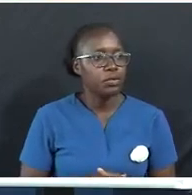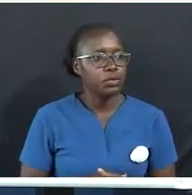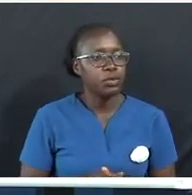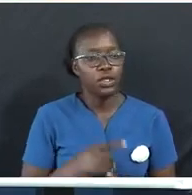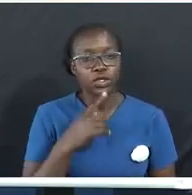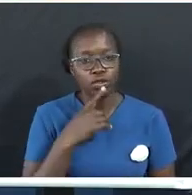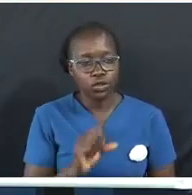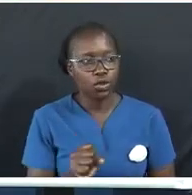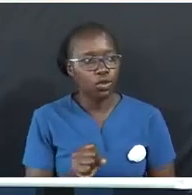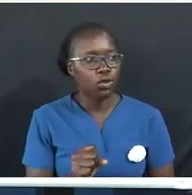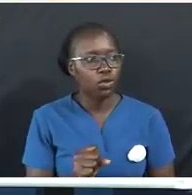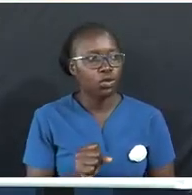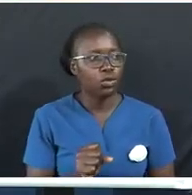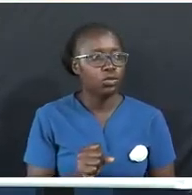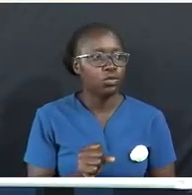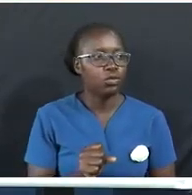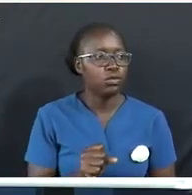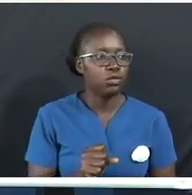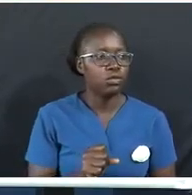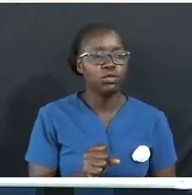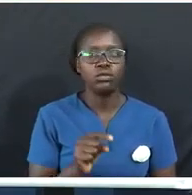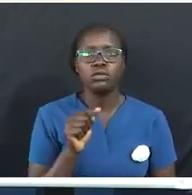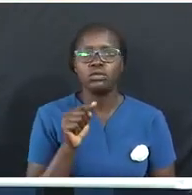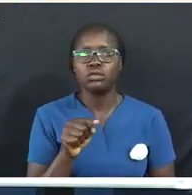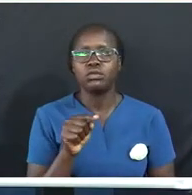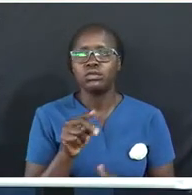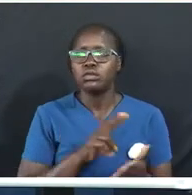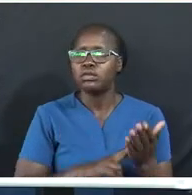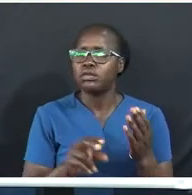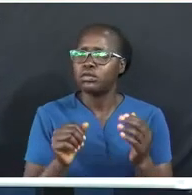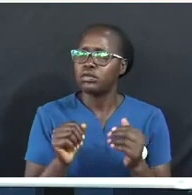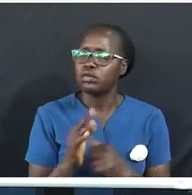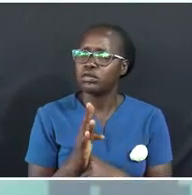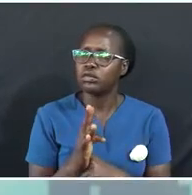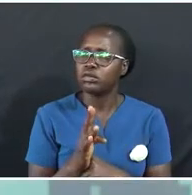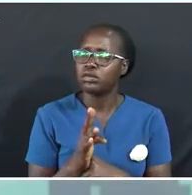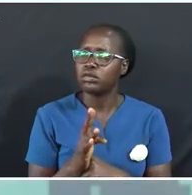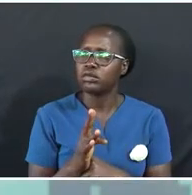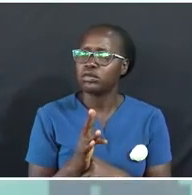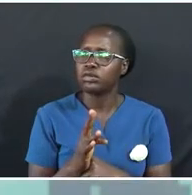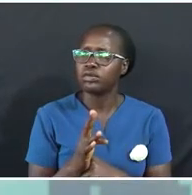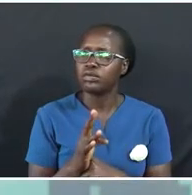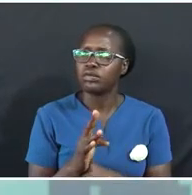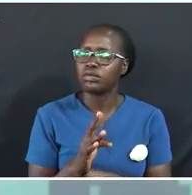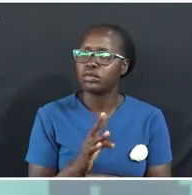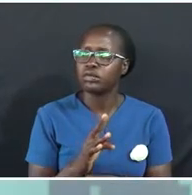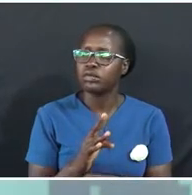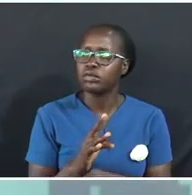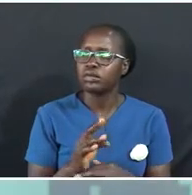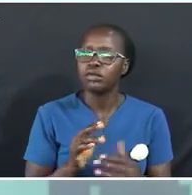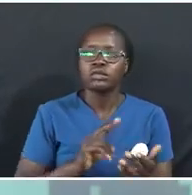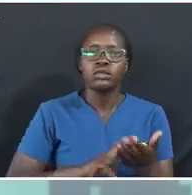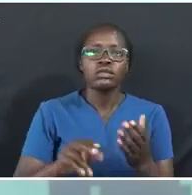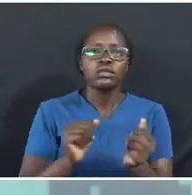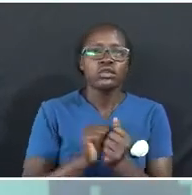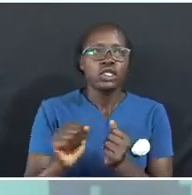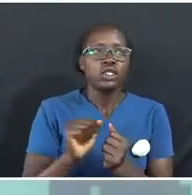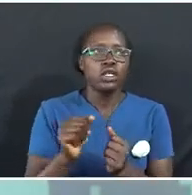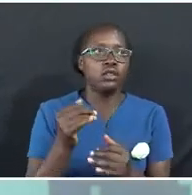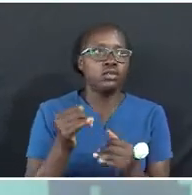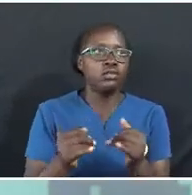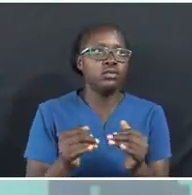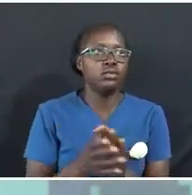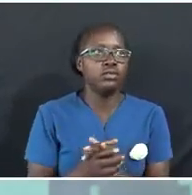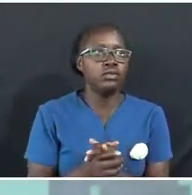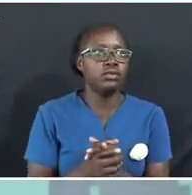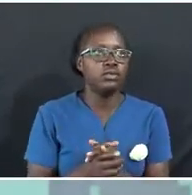So whatever I tell you, that was verse 14? Yes, verse 15 says something. I want to end there so that I can go